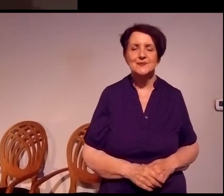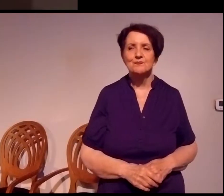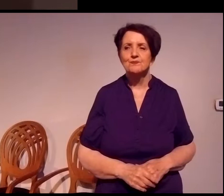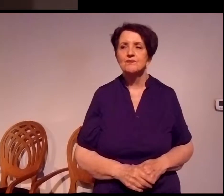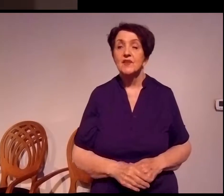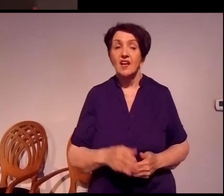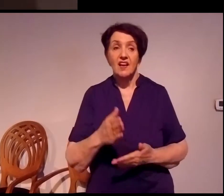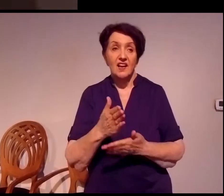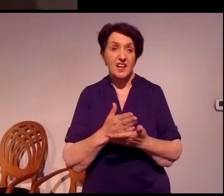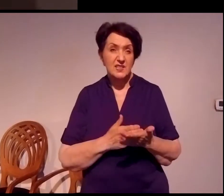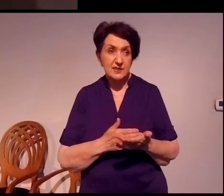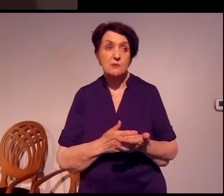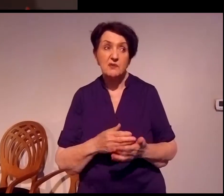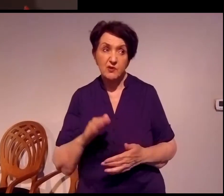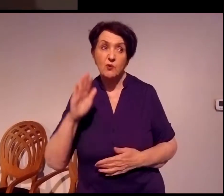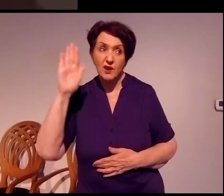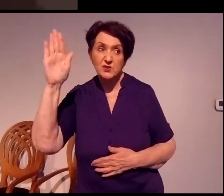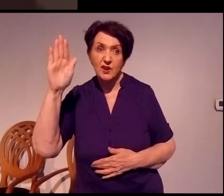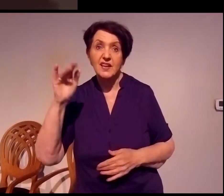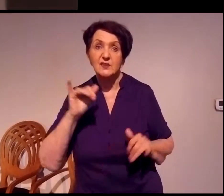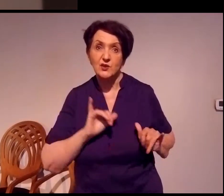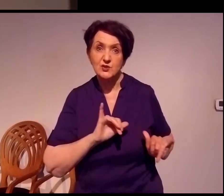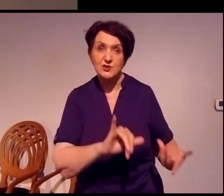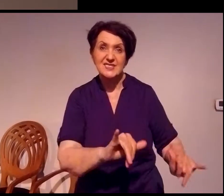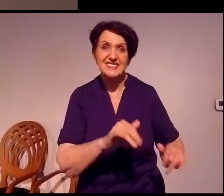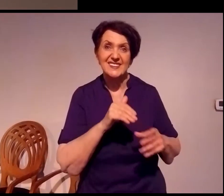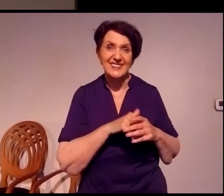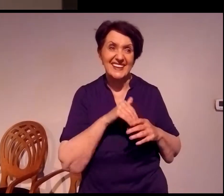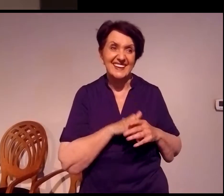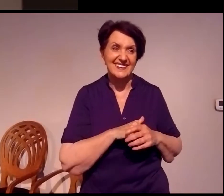Some of you didn't raise your hand because you're still in it.